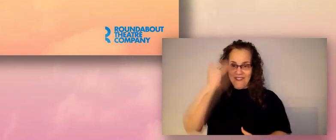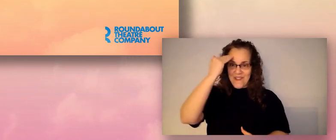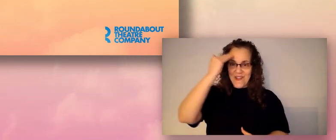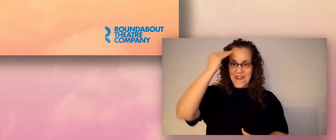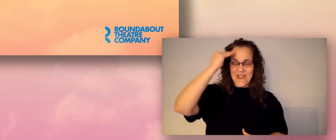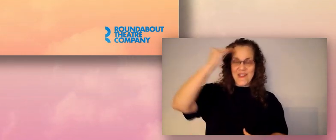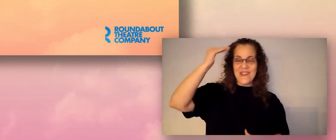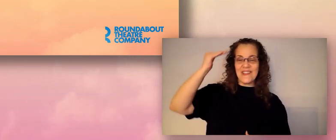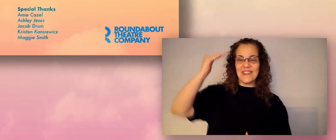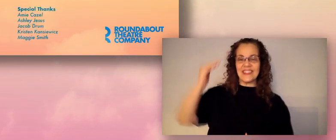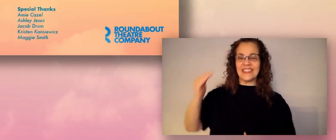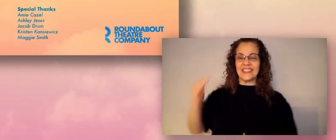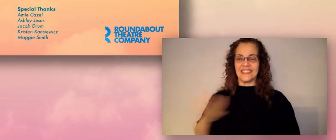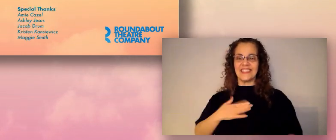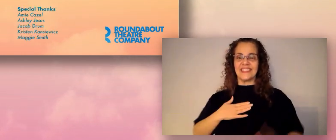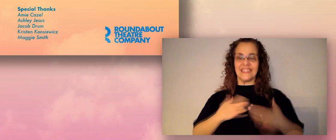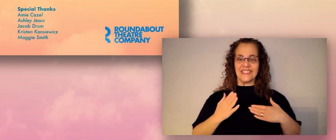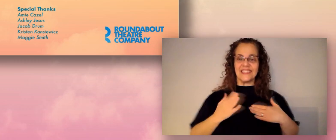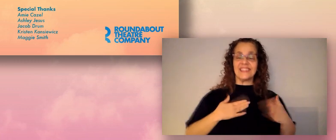find.